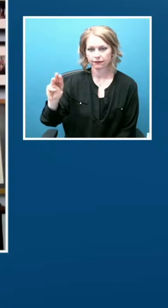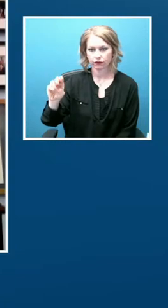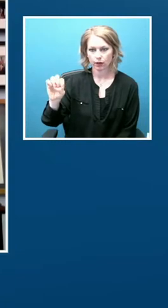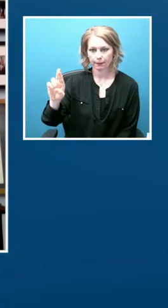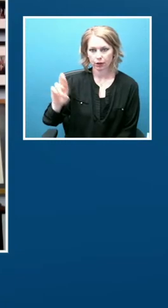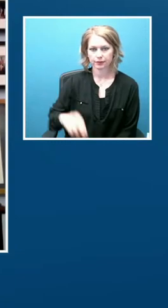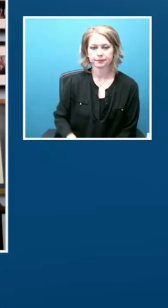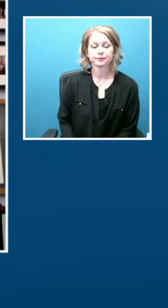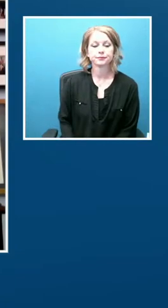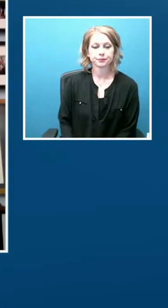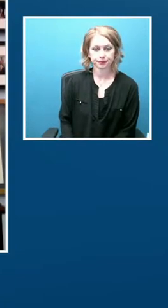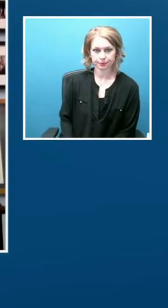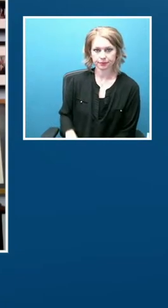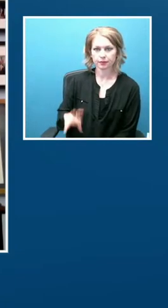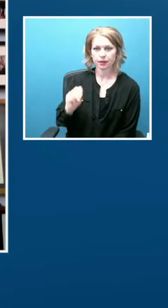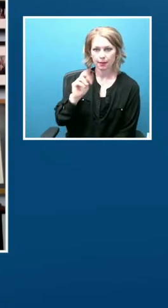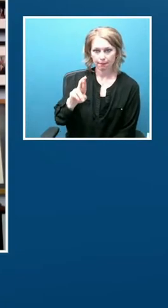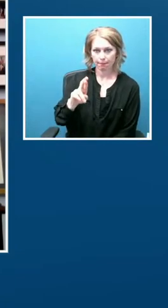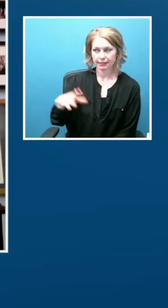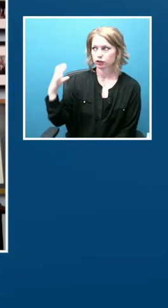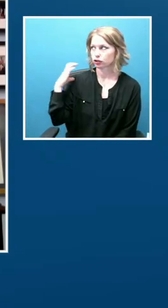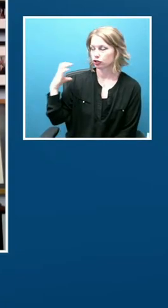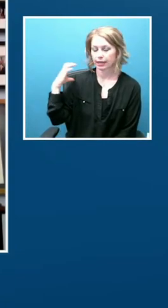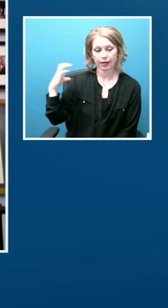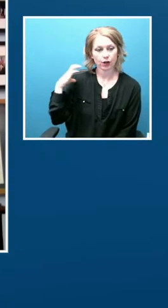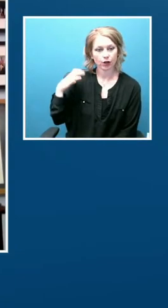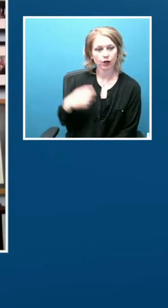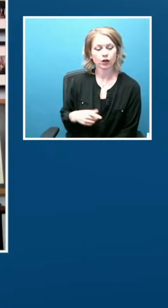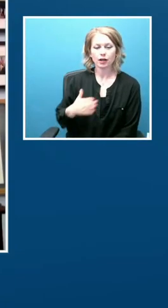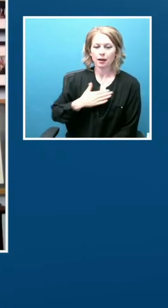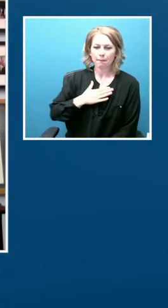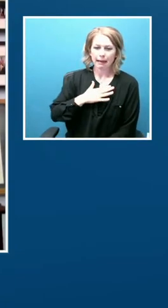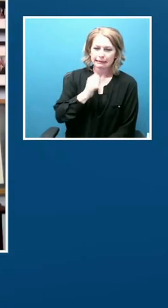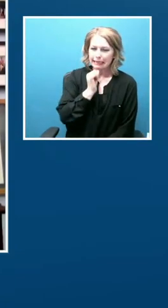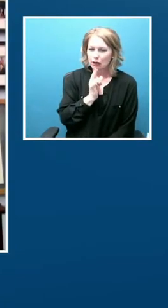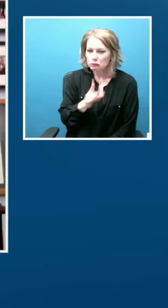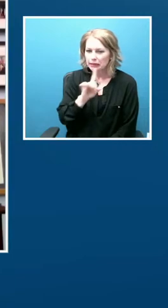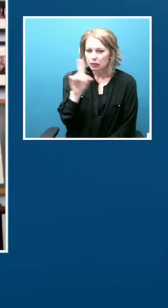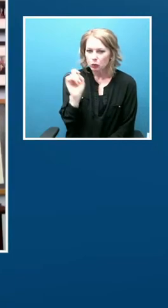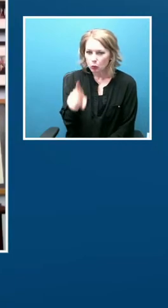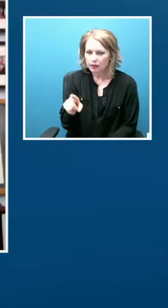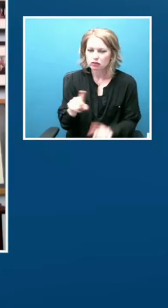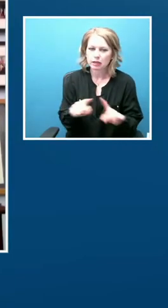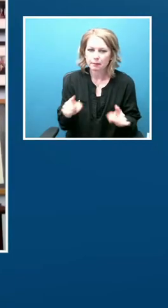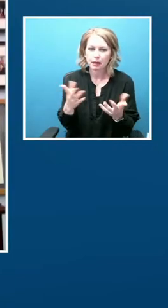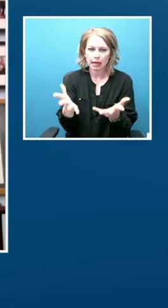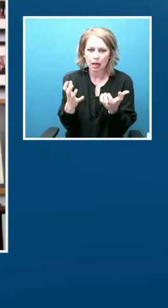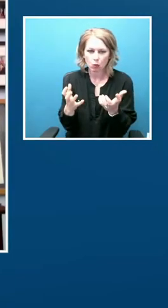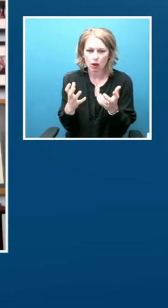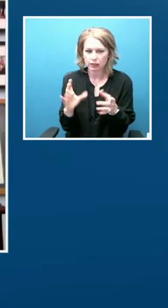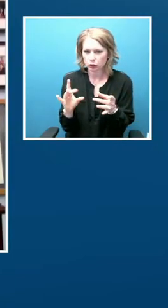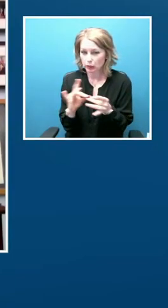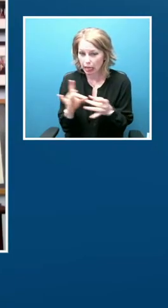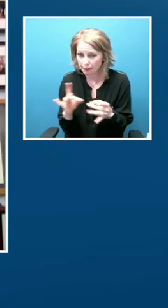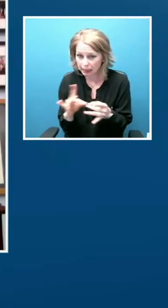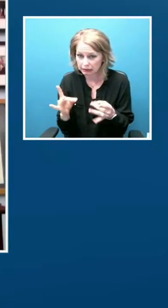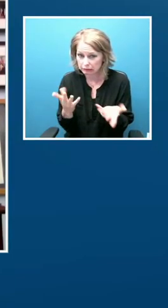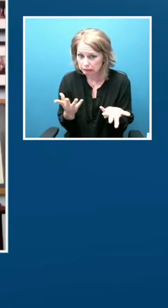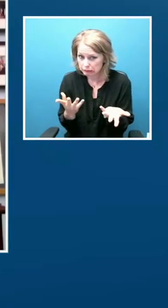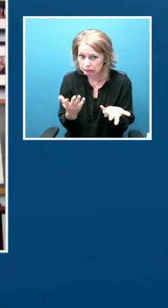Chair, mine is not really a question, but I just wanted to make a comment. Is this an appropriate time?